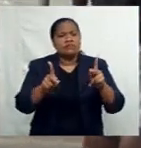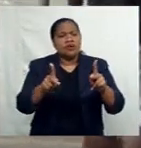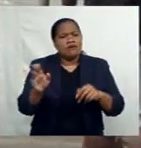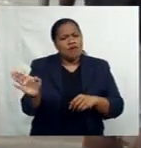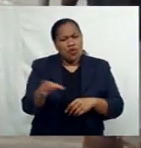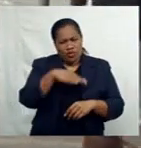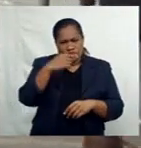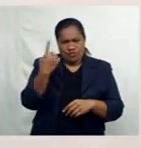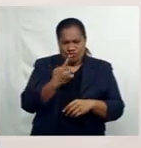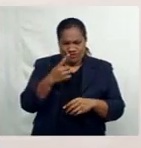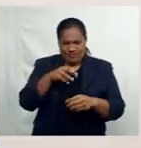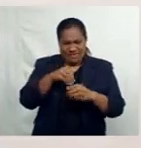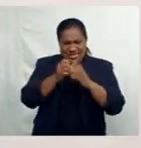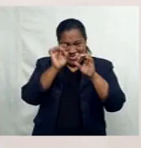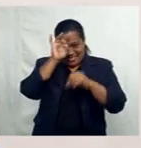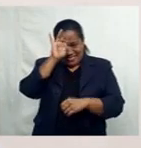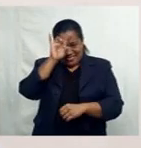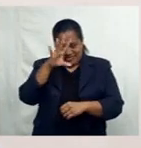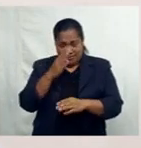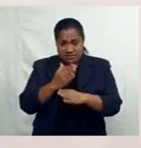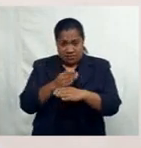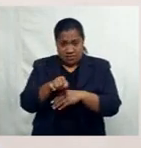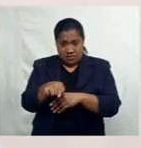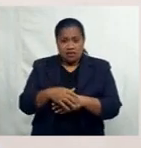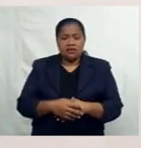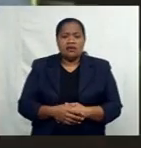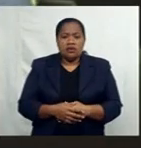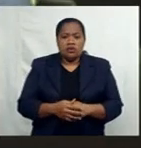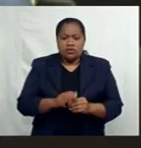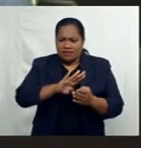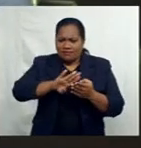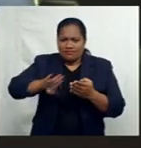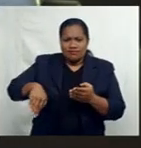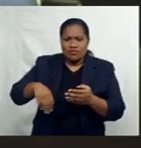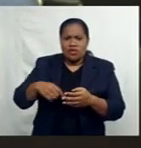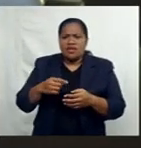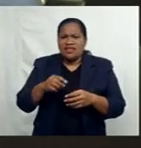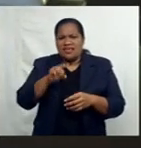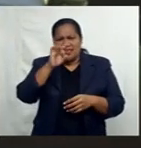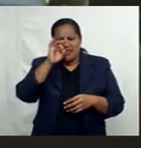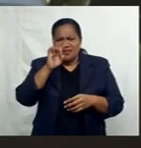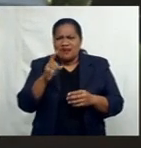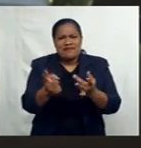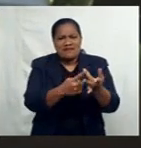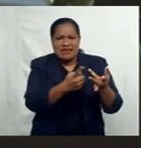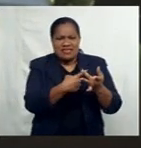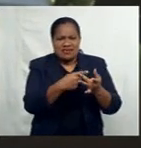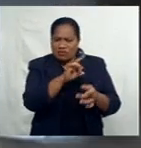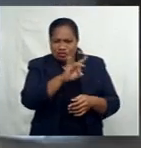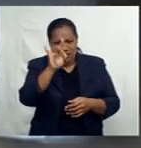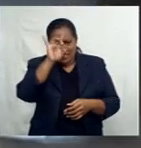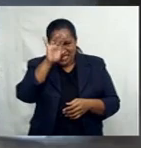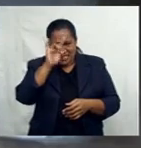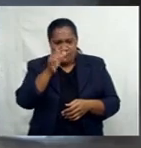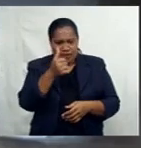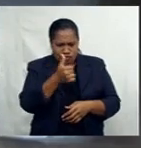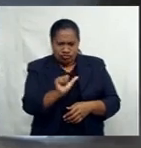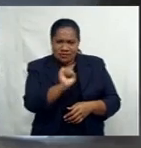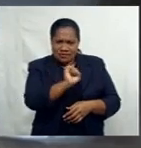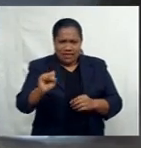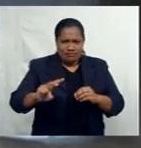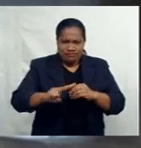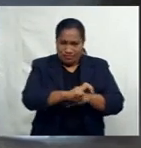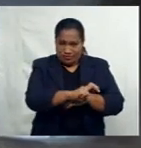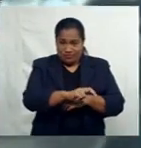operate in unity whilst reducing illegal operations. The Fiji Taxi Association also expressed their views of the open rank